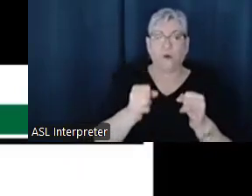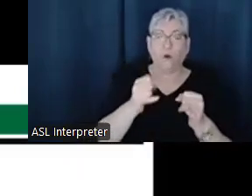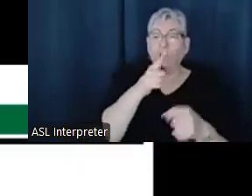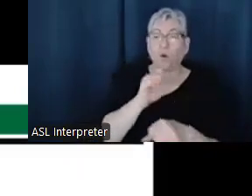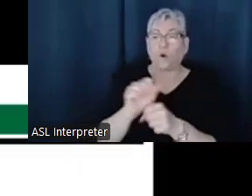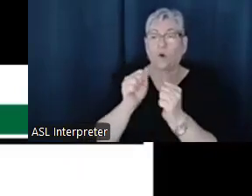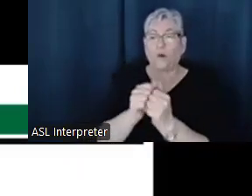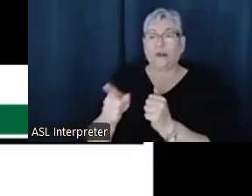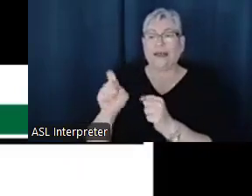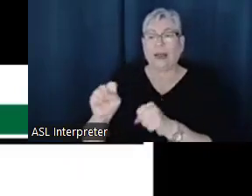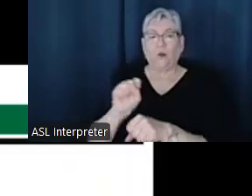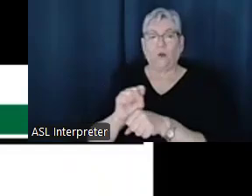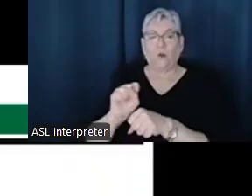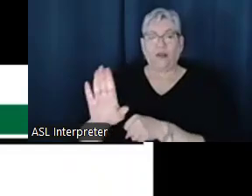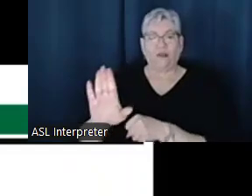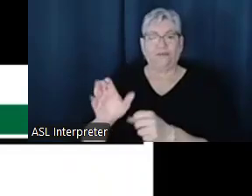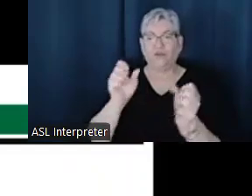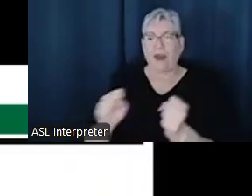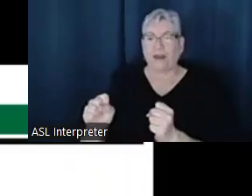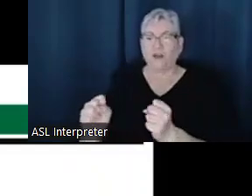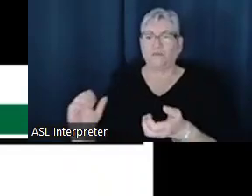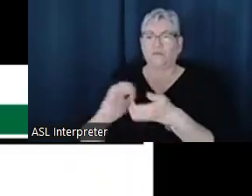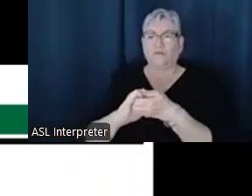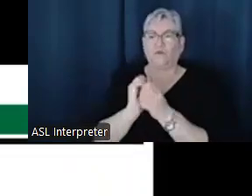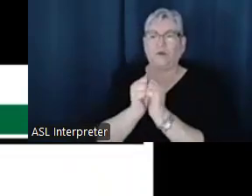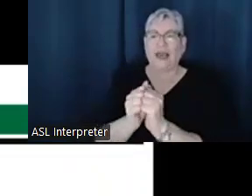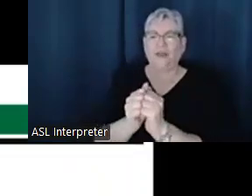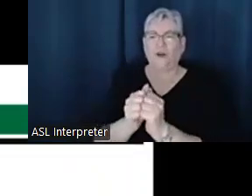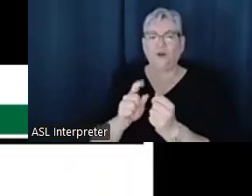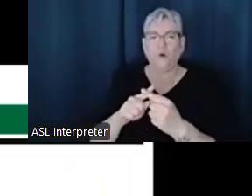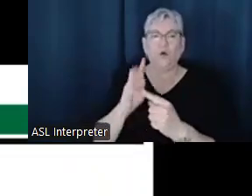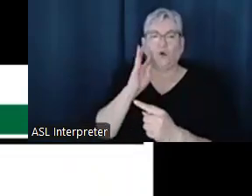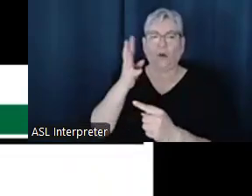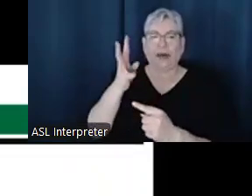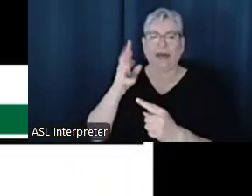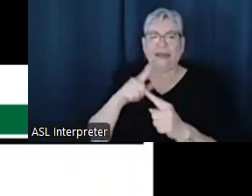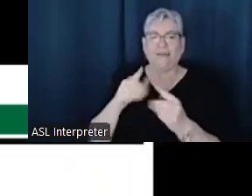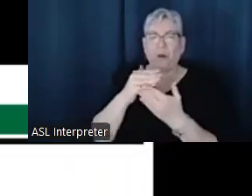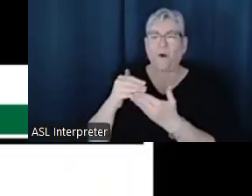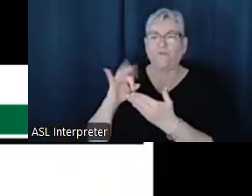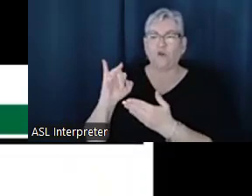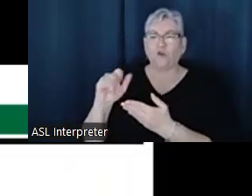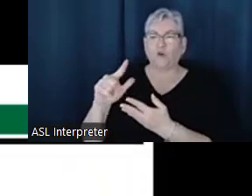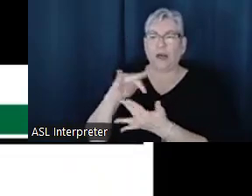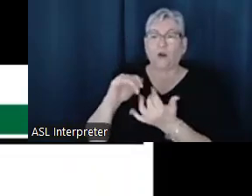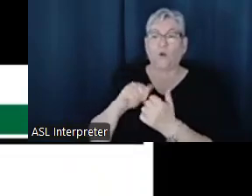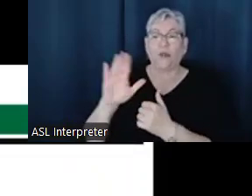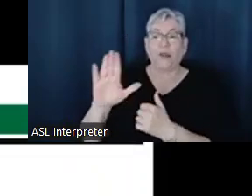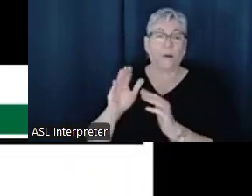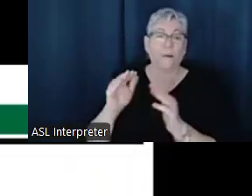on those strategies together to create those components of social interactions with their peers. And